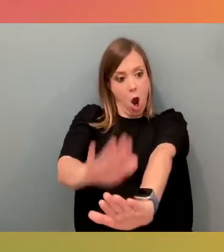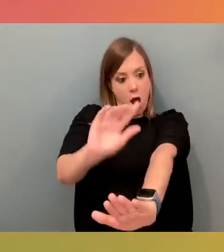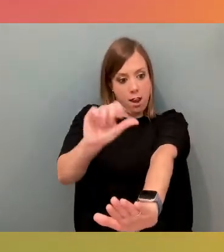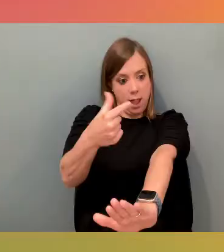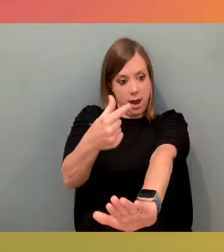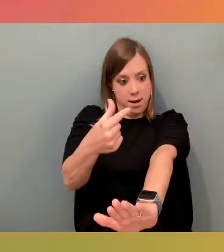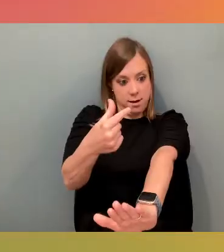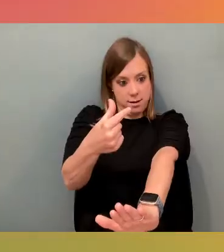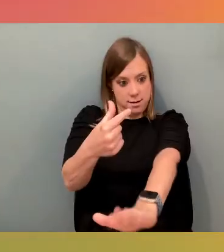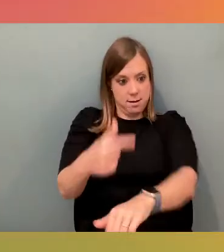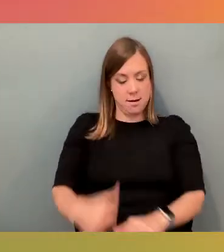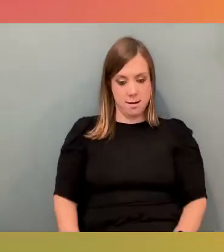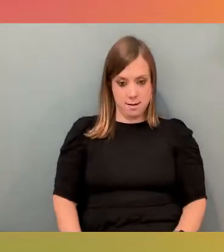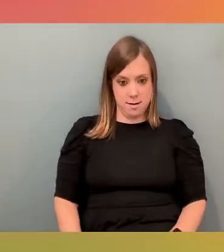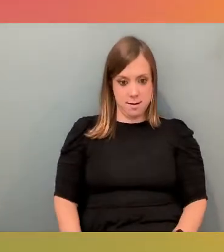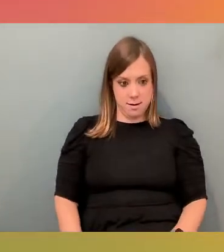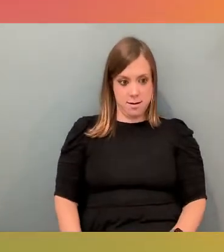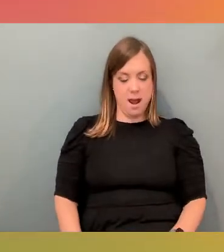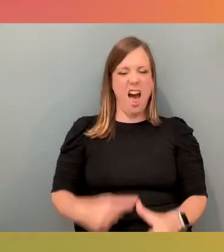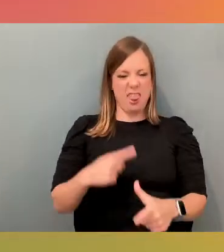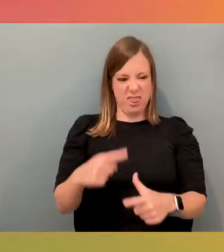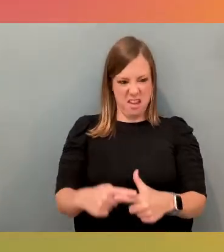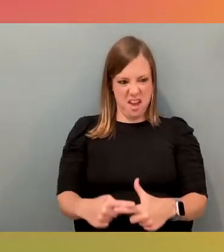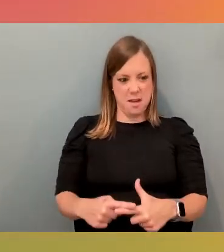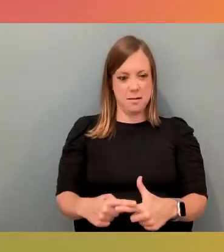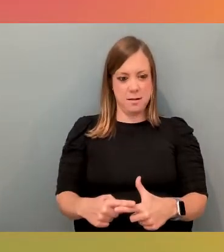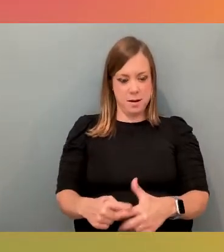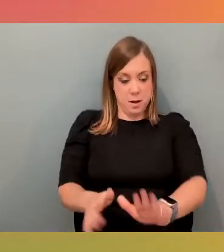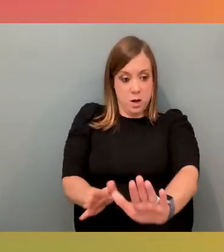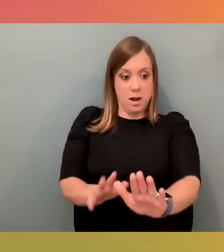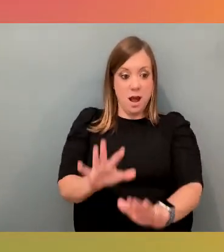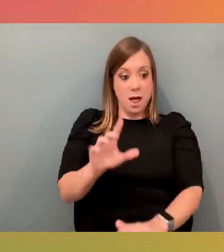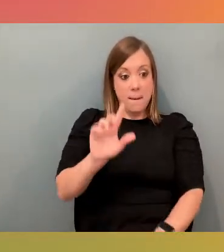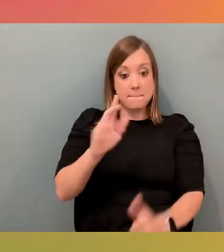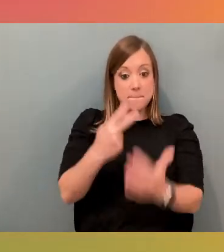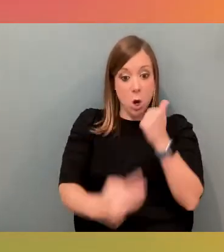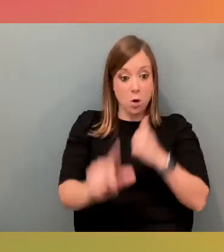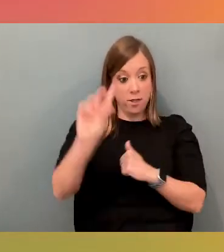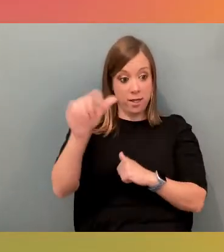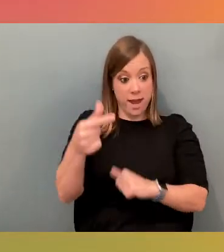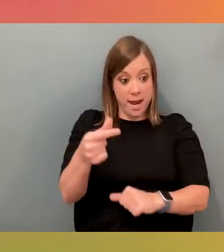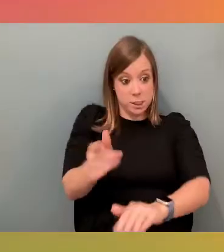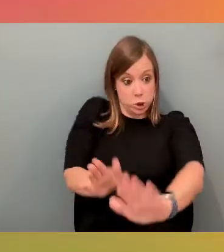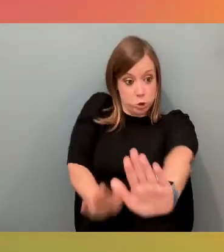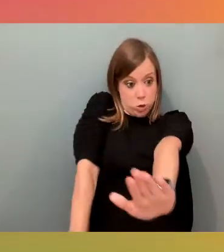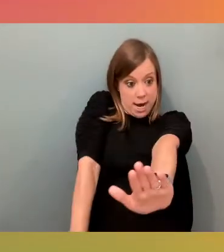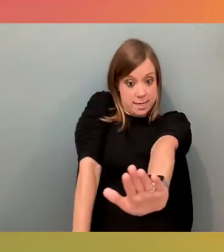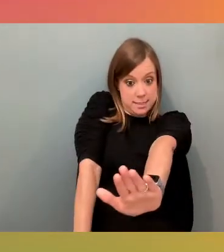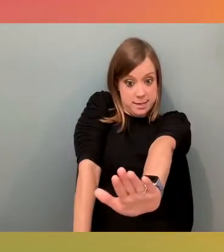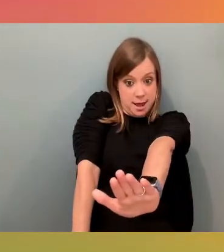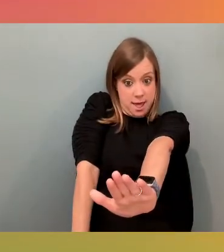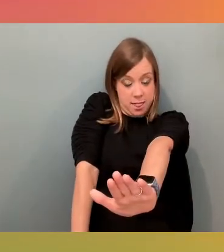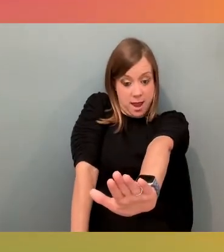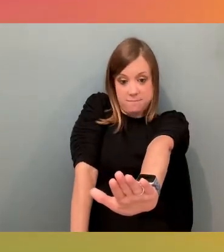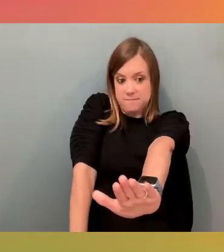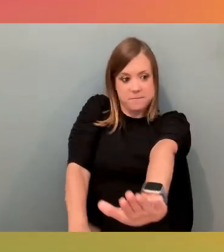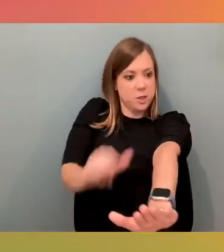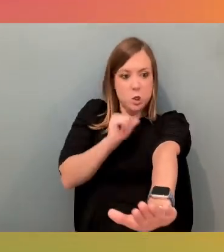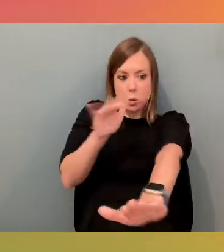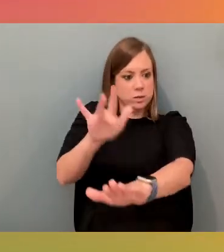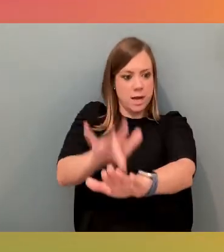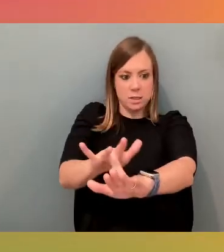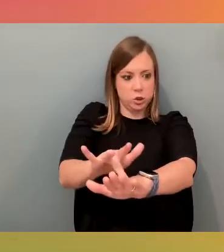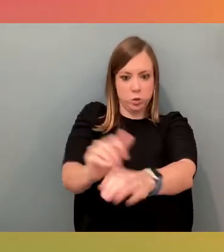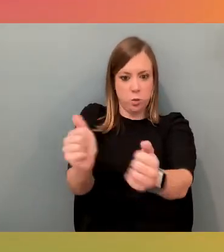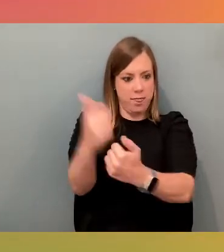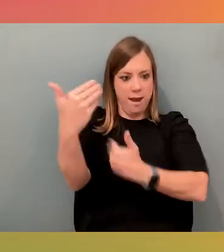version first, and then maybe framing the head with both hands, finding that active version,